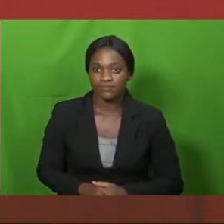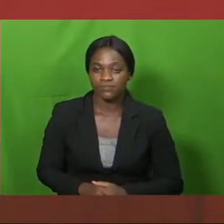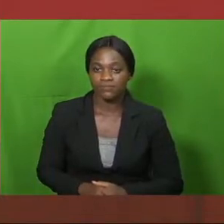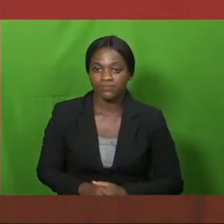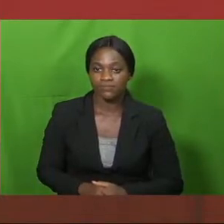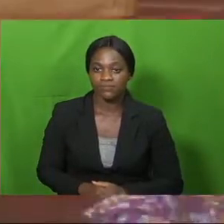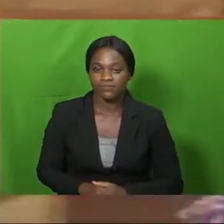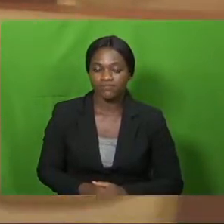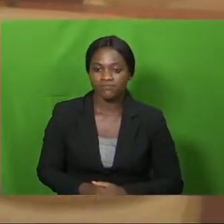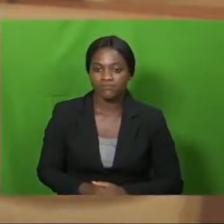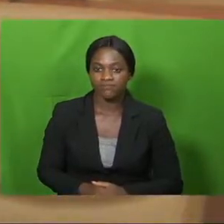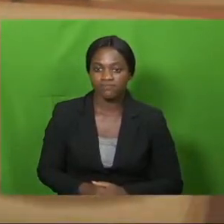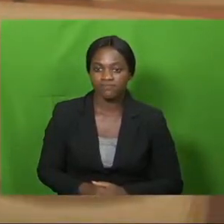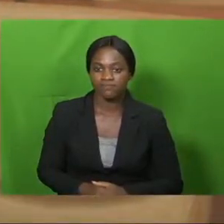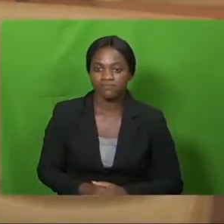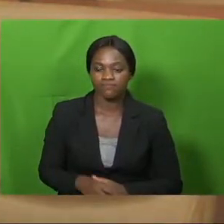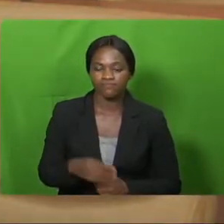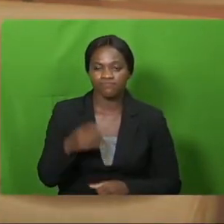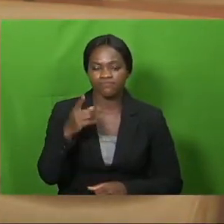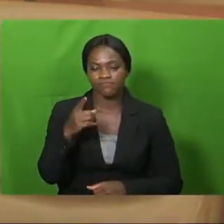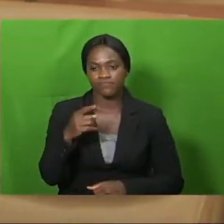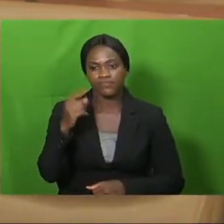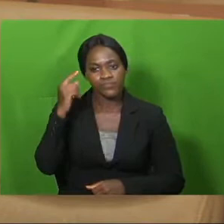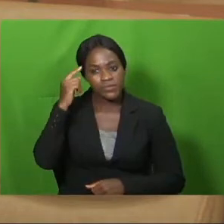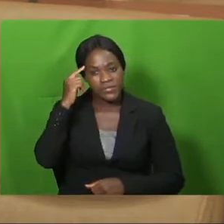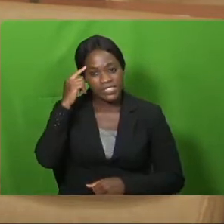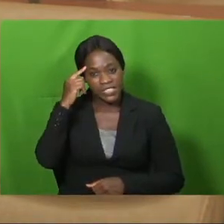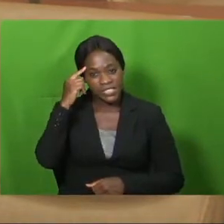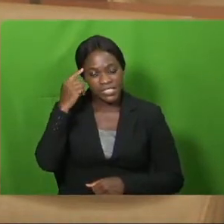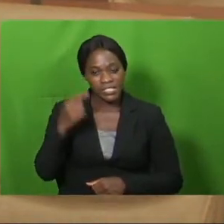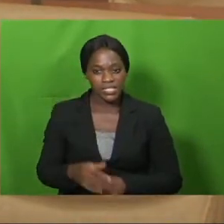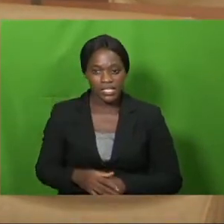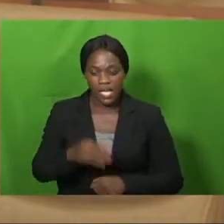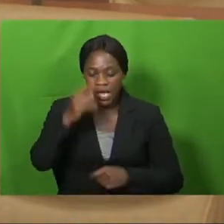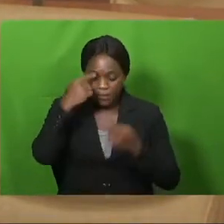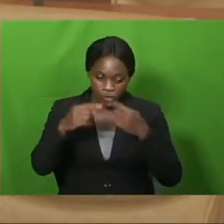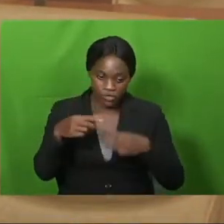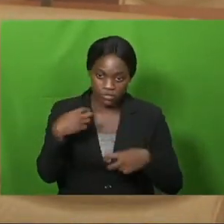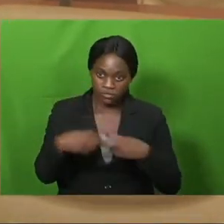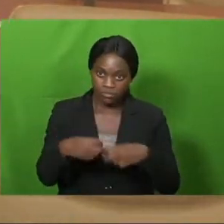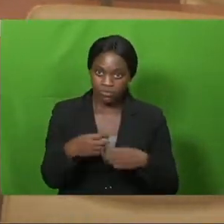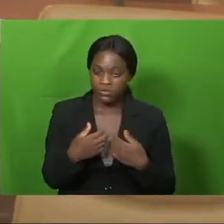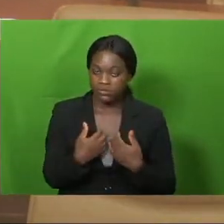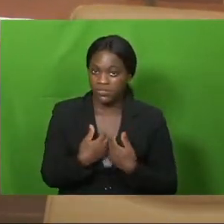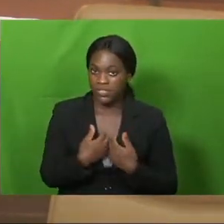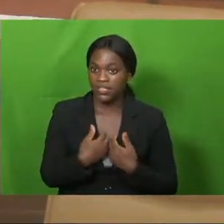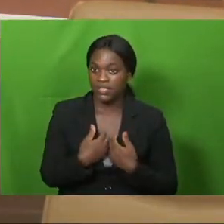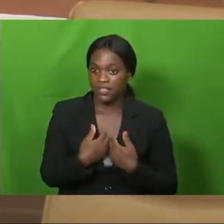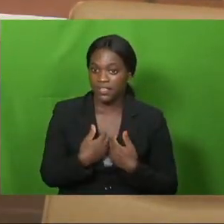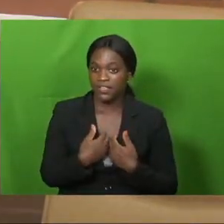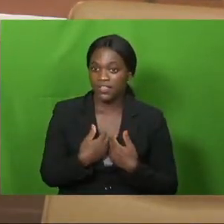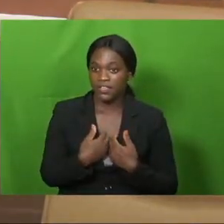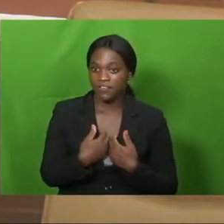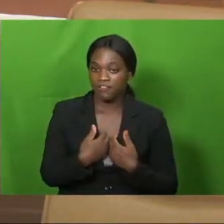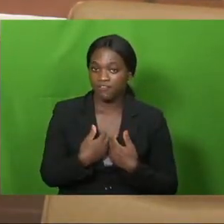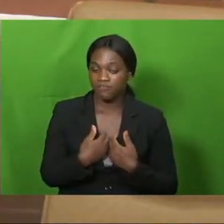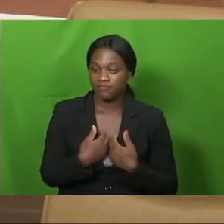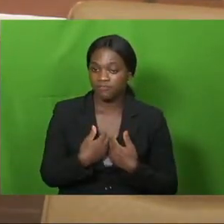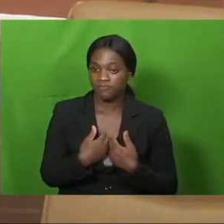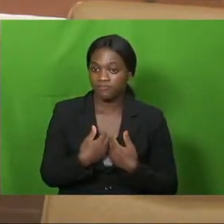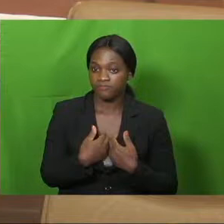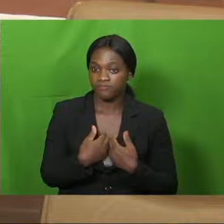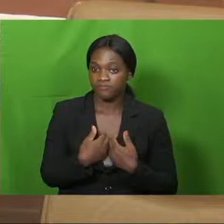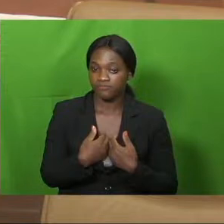Mr. Speaker, I think because of the problems that we ministers have had in the hands